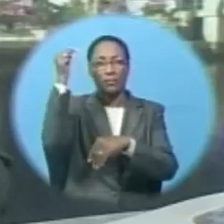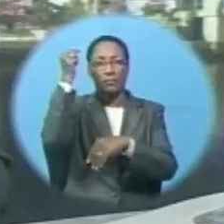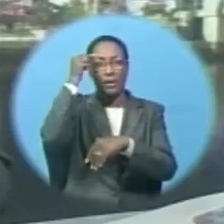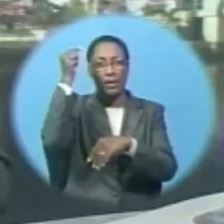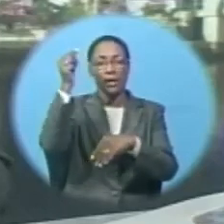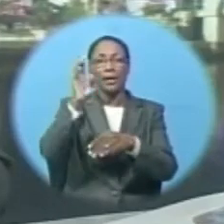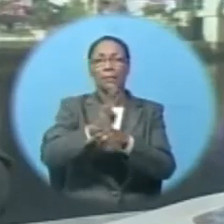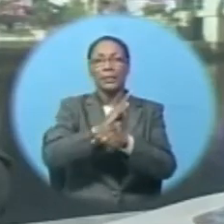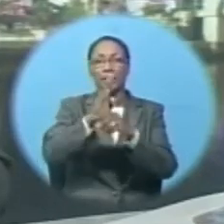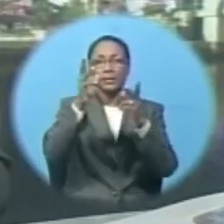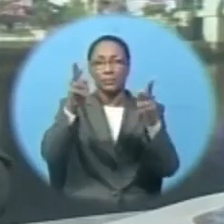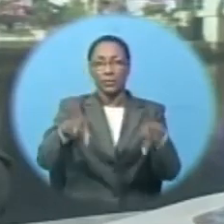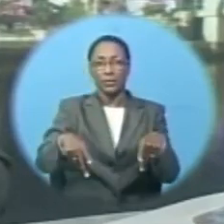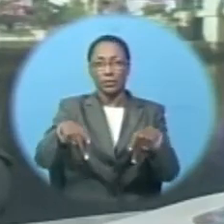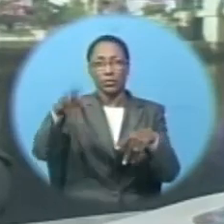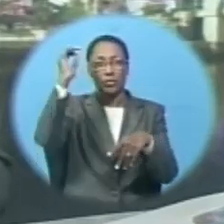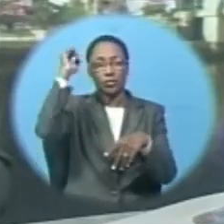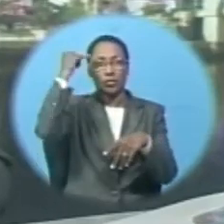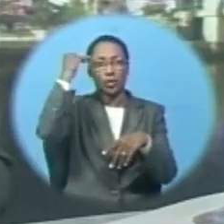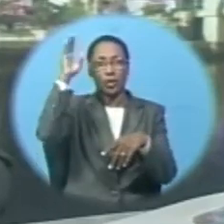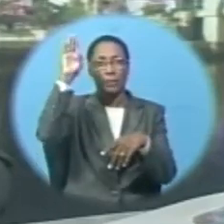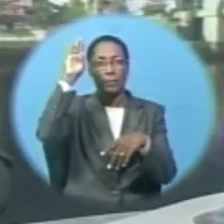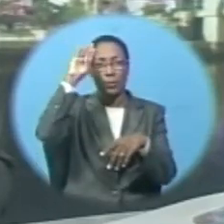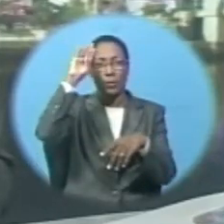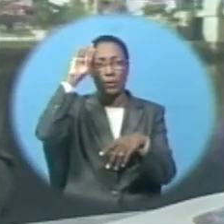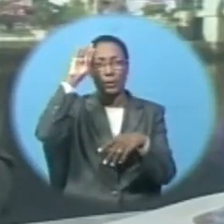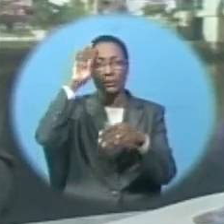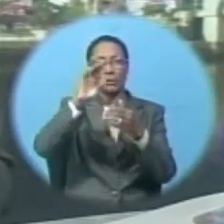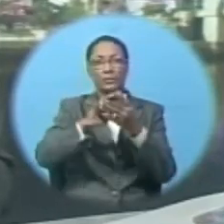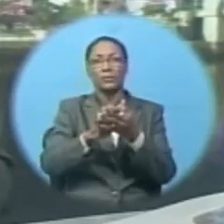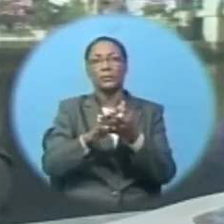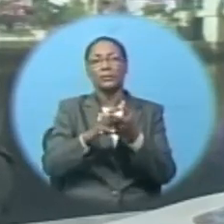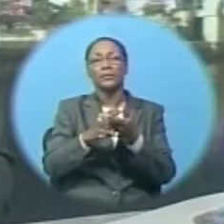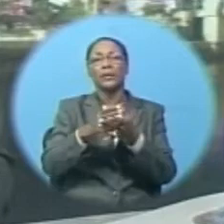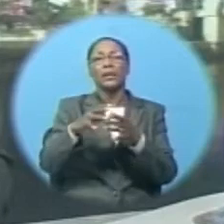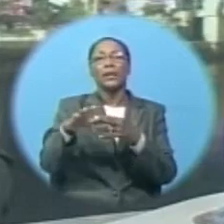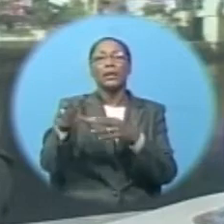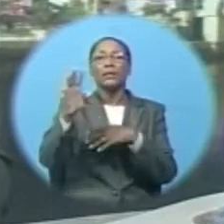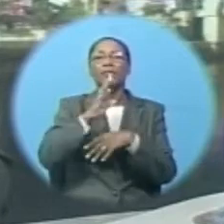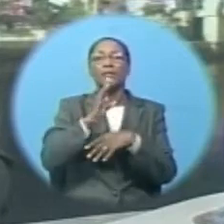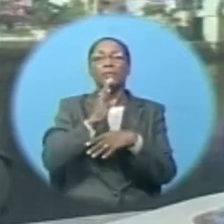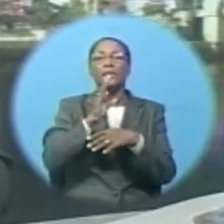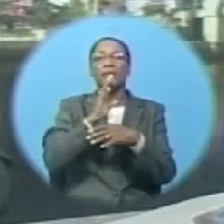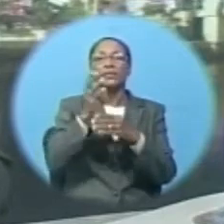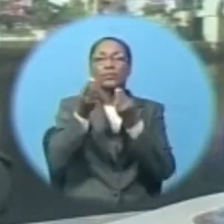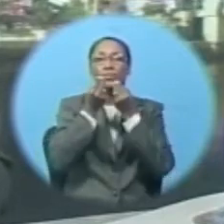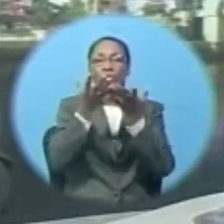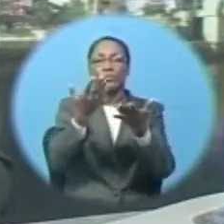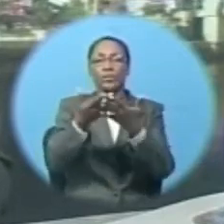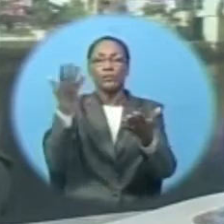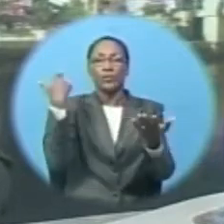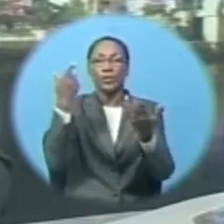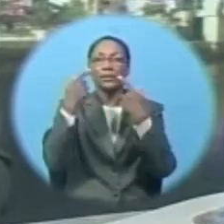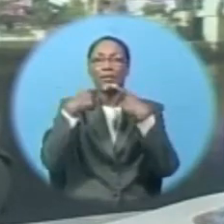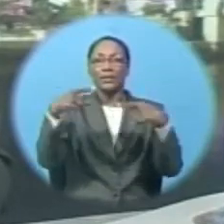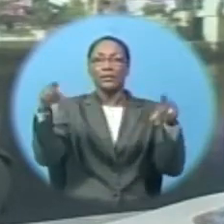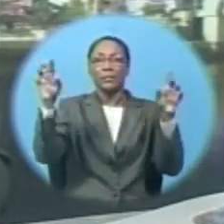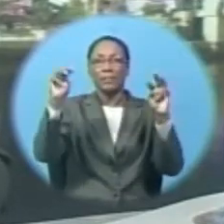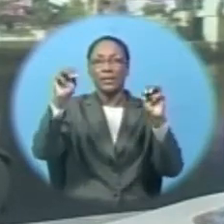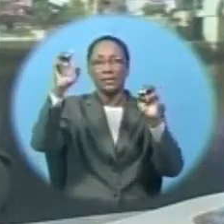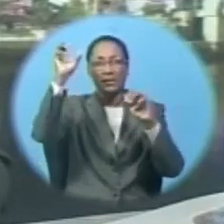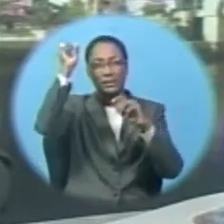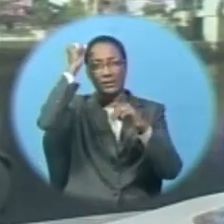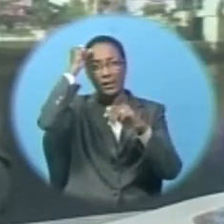the adjournment of the House of Assembly until that date. Speaking to the media before the announcement, Mr. Sinclair said the proposals